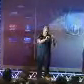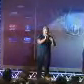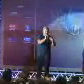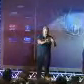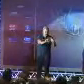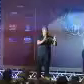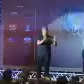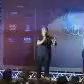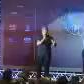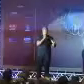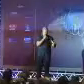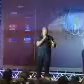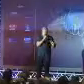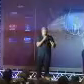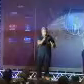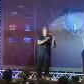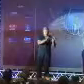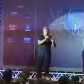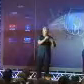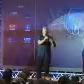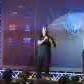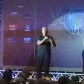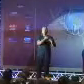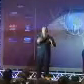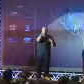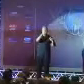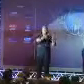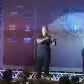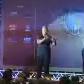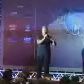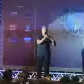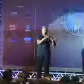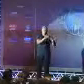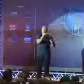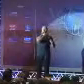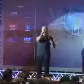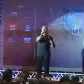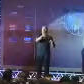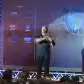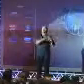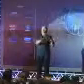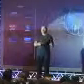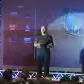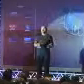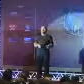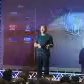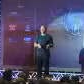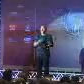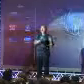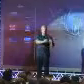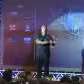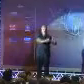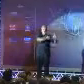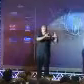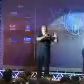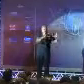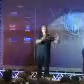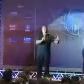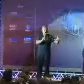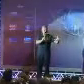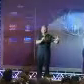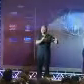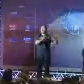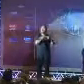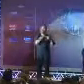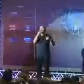And the programs out there are not just programs for computer science.